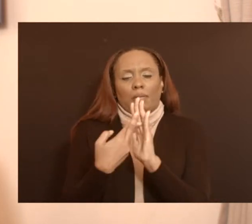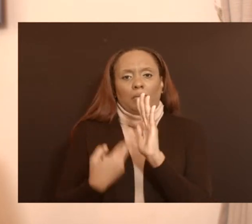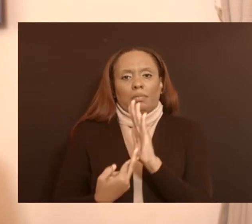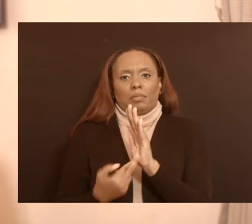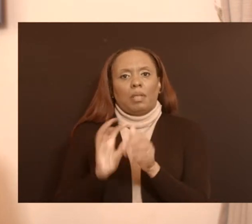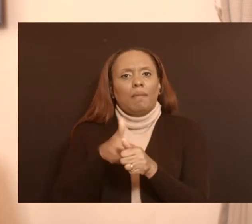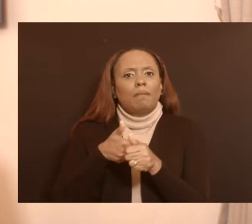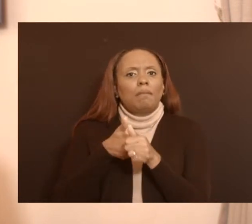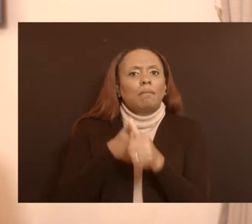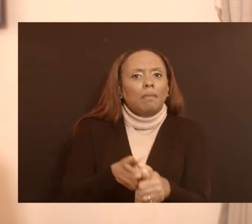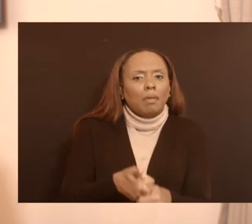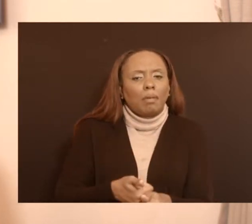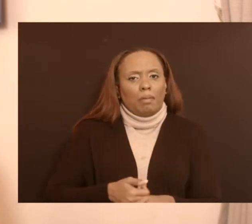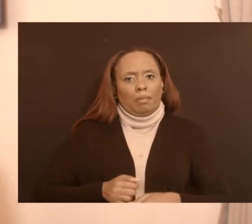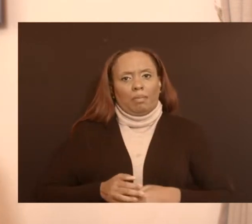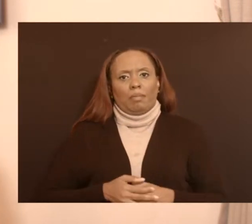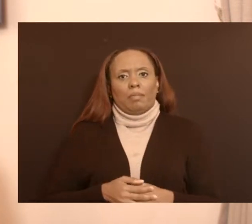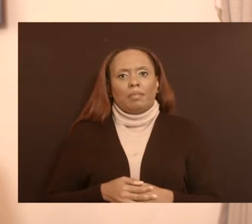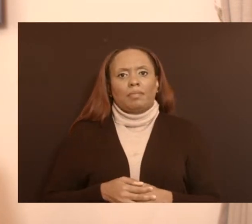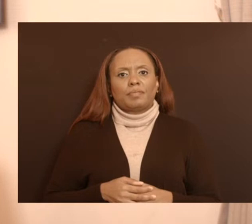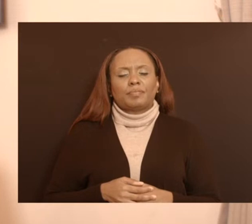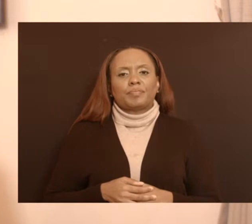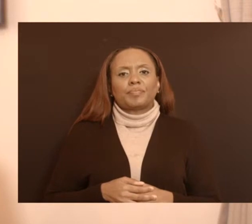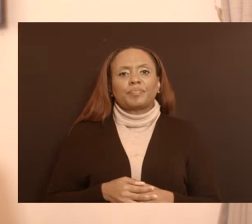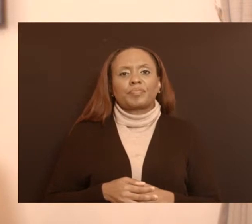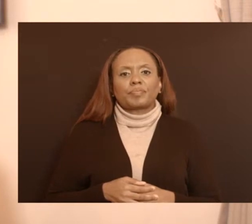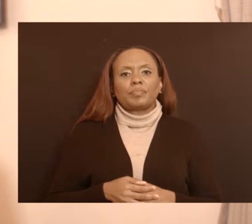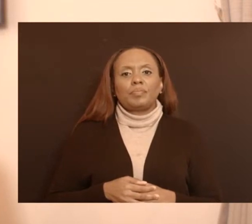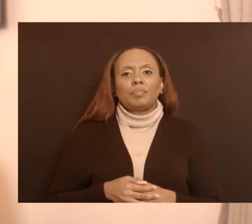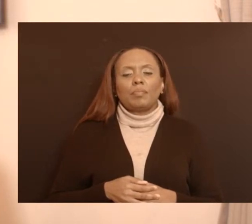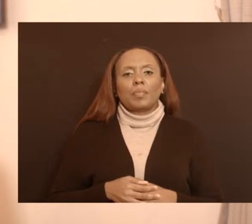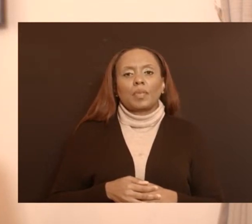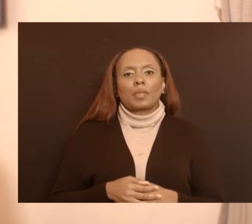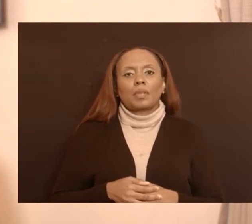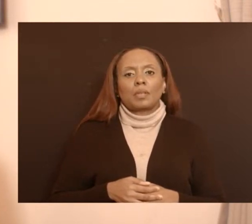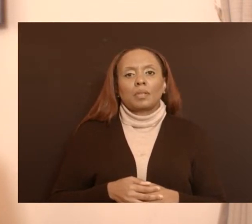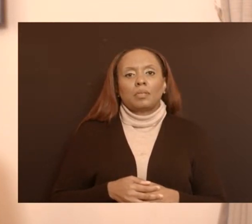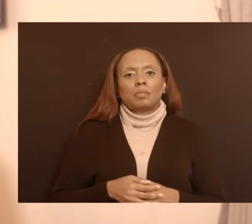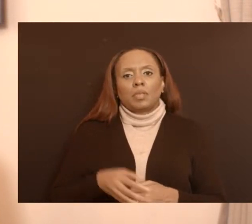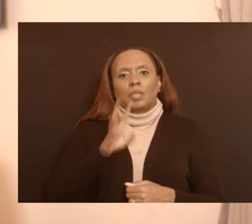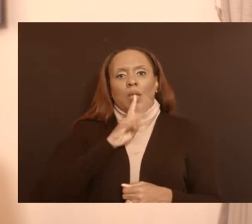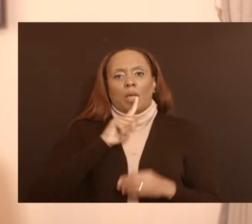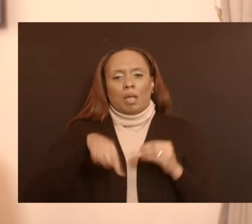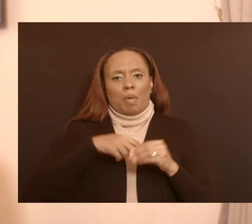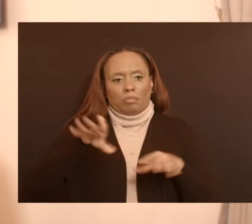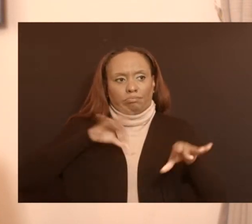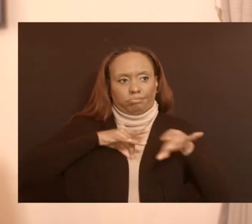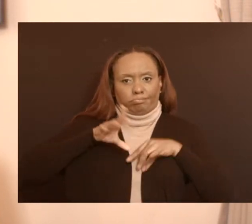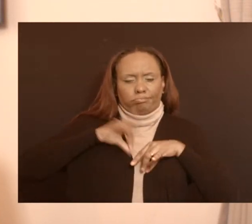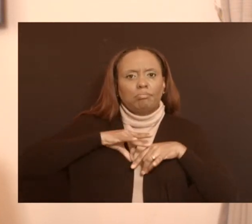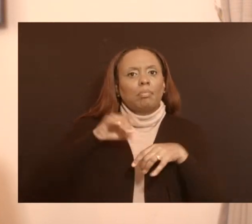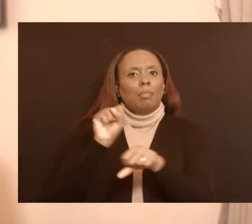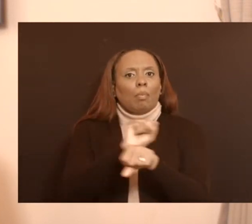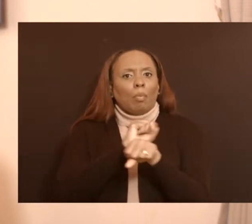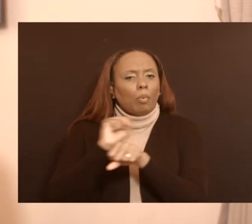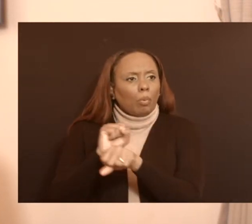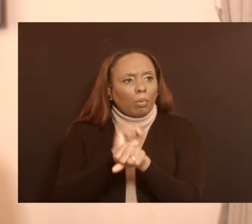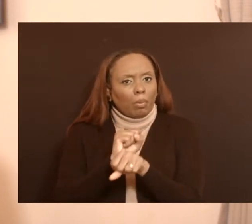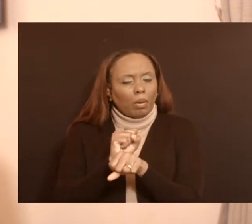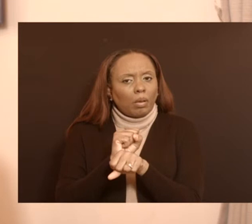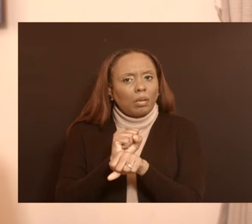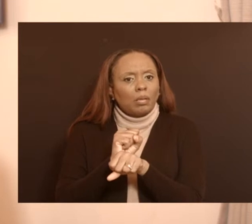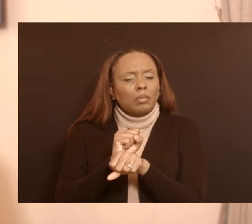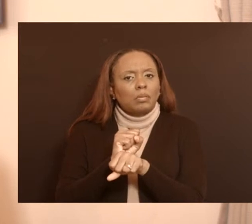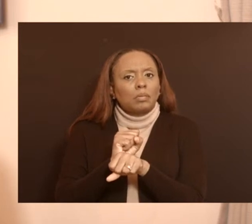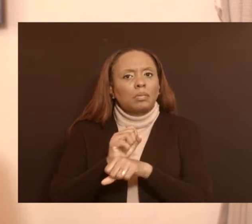protocols. What we've also been seeing is, and we mentioned this before in terms of transmission in the workplace, what